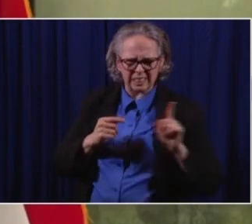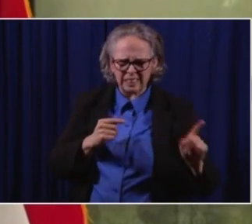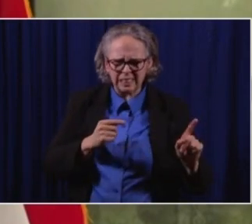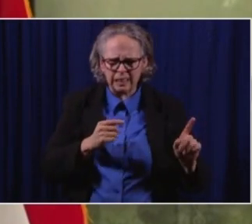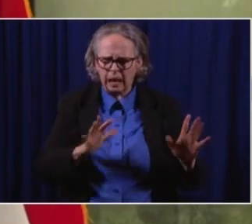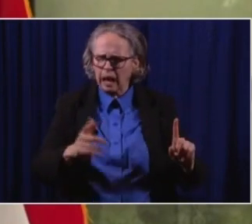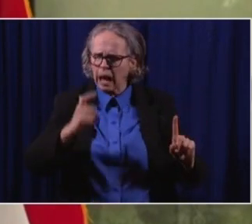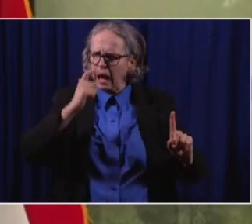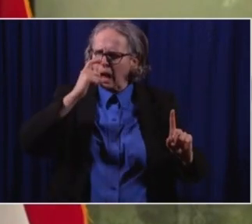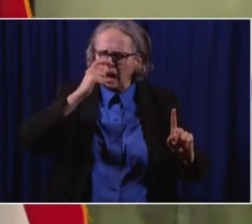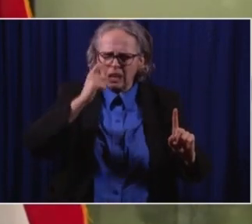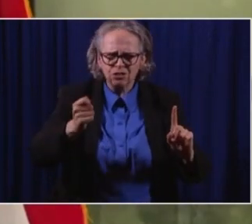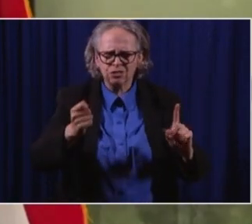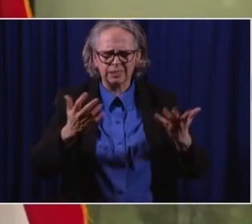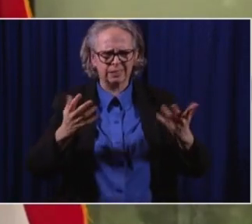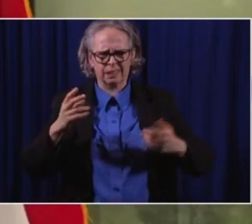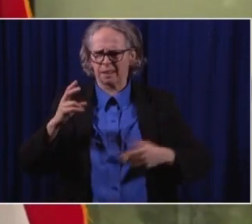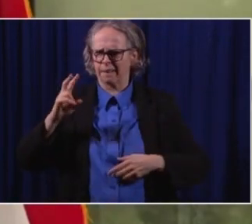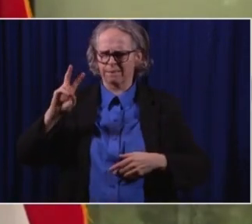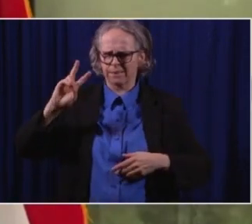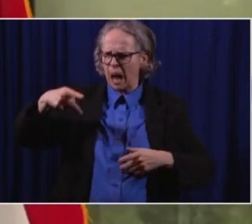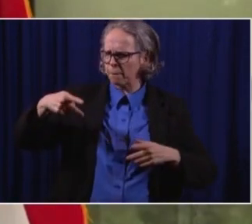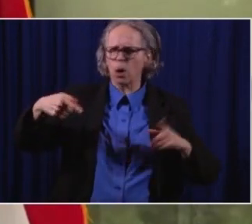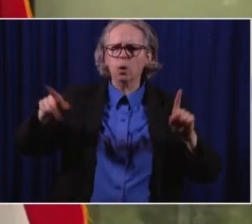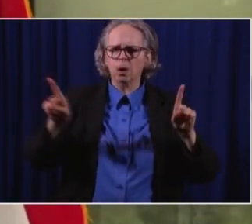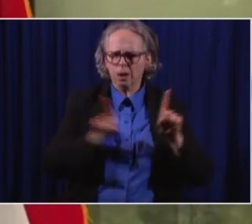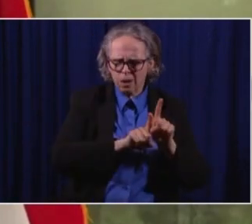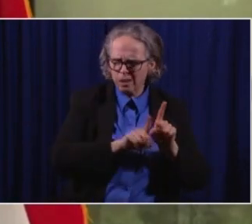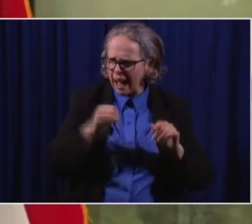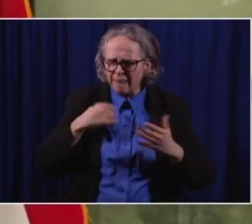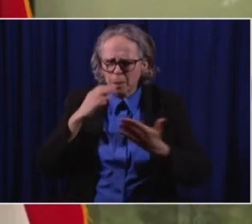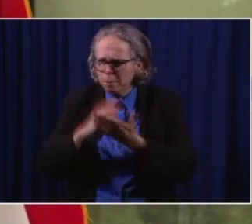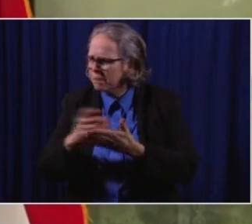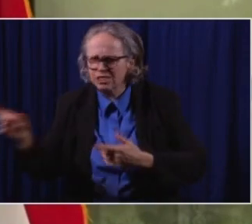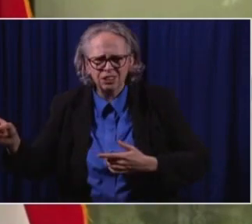I don't know if you brought the picture. You bring the picture with you? Oh, yeah. You have it there?